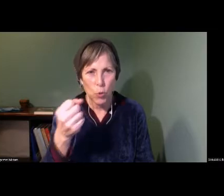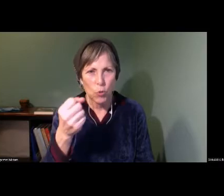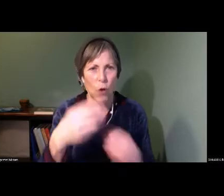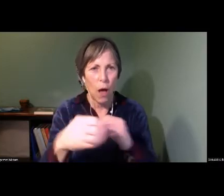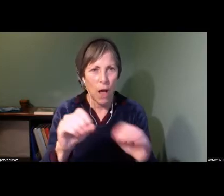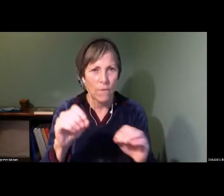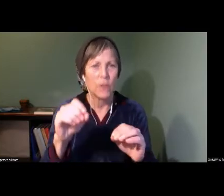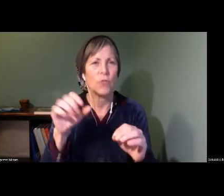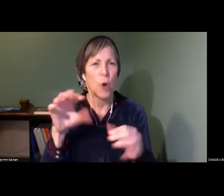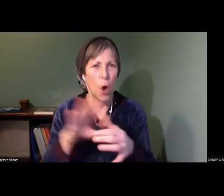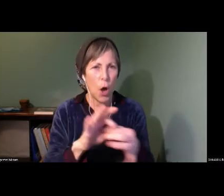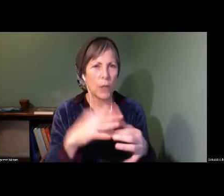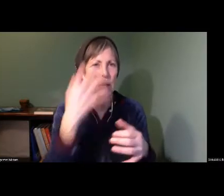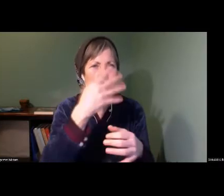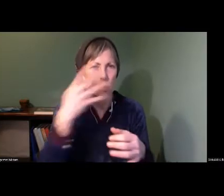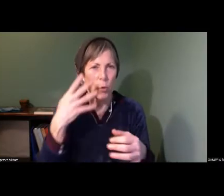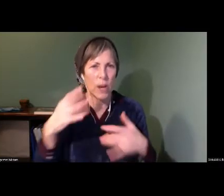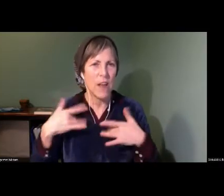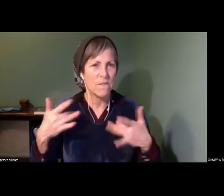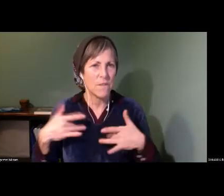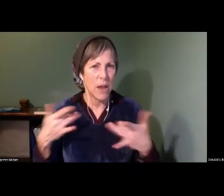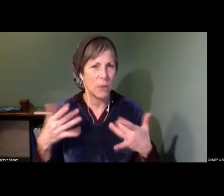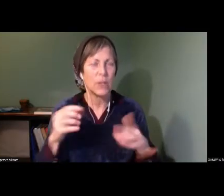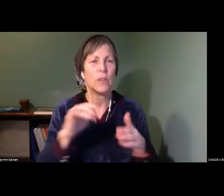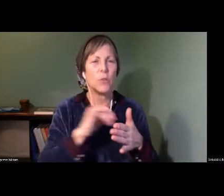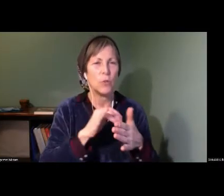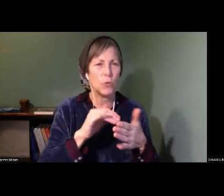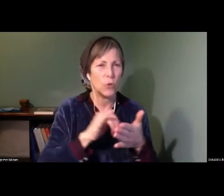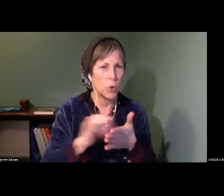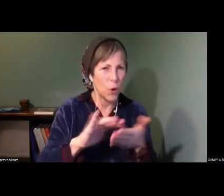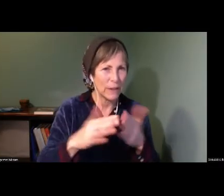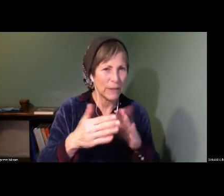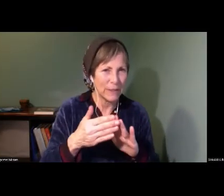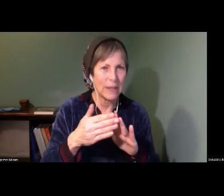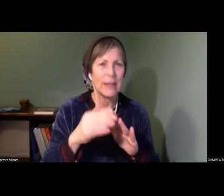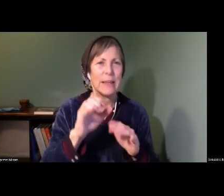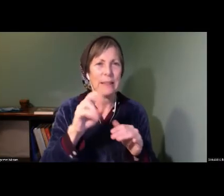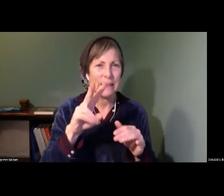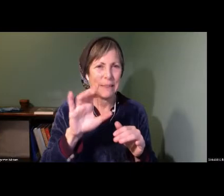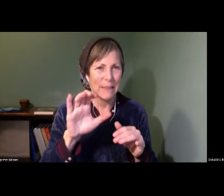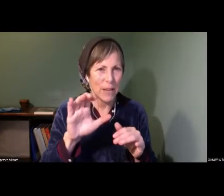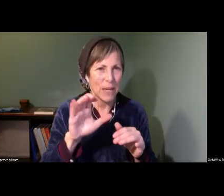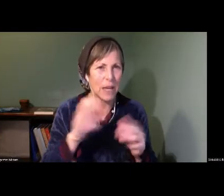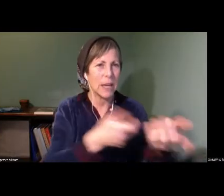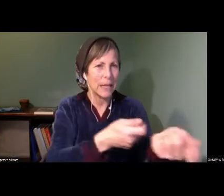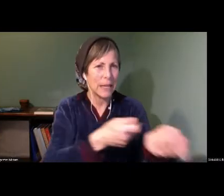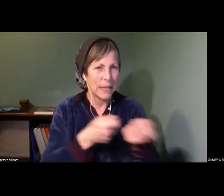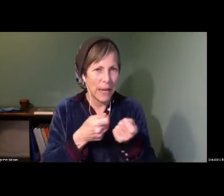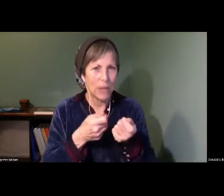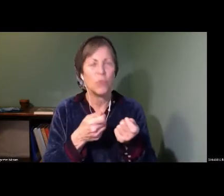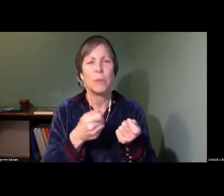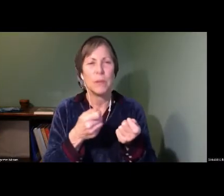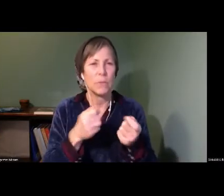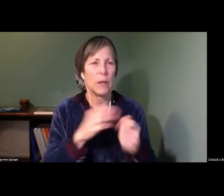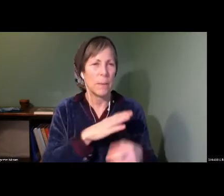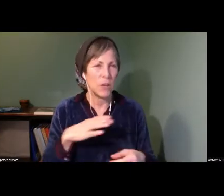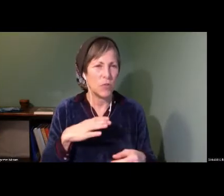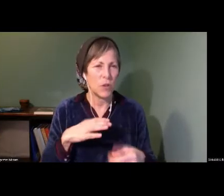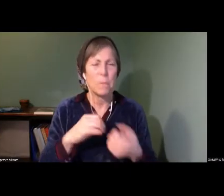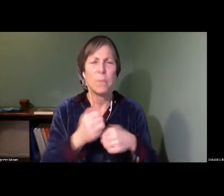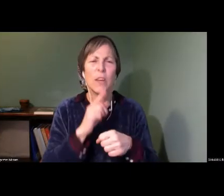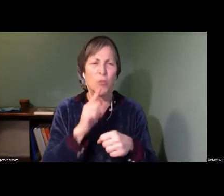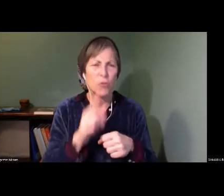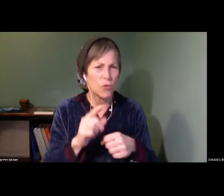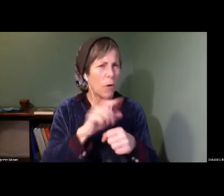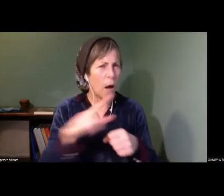um the New York City Civic Engagement Commission and all other entities to make sure that municipal voting can um be